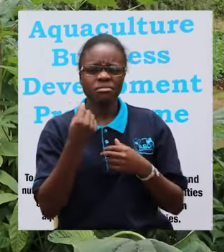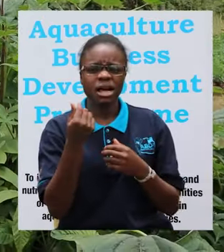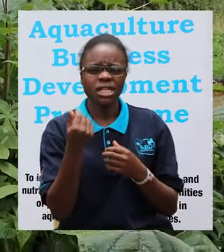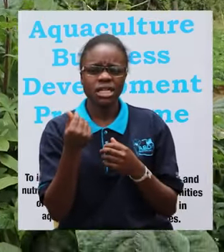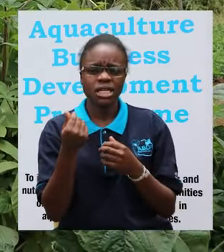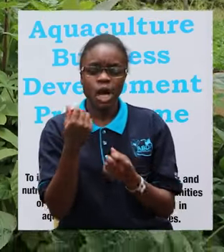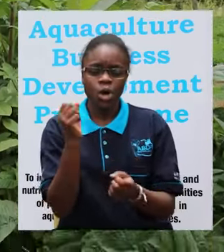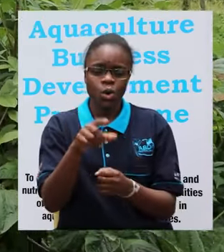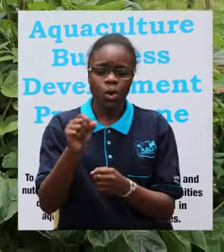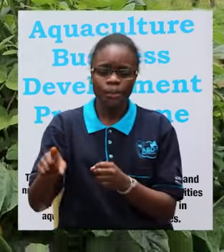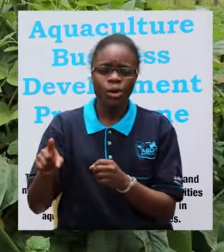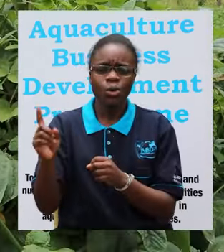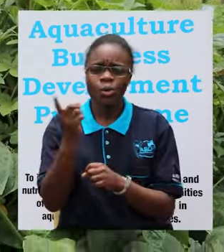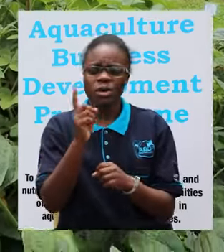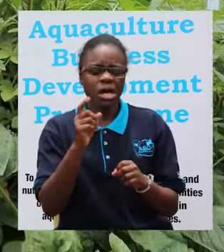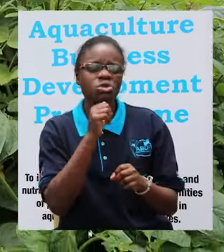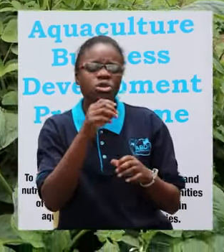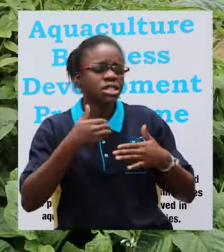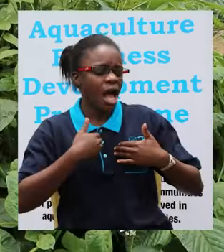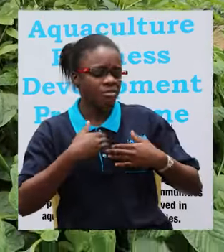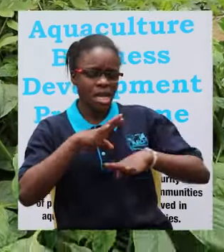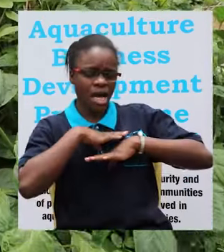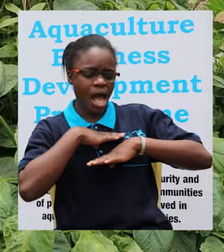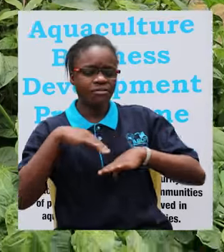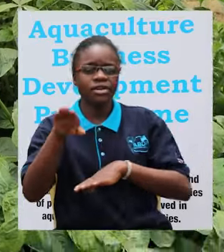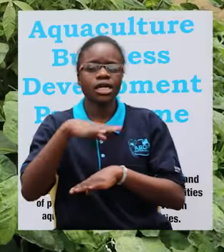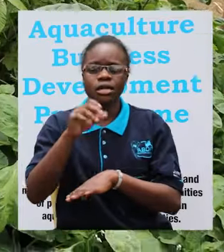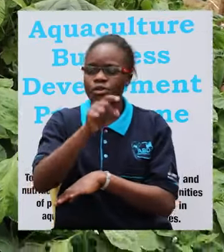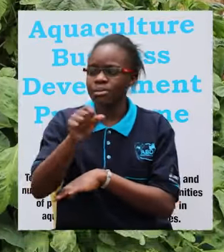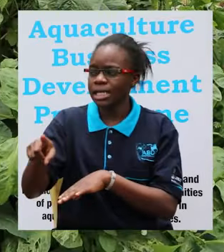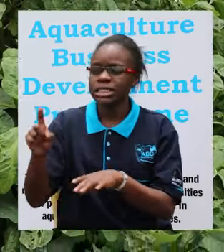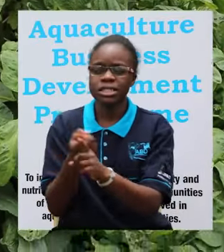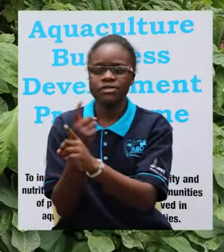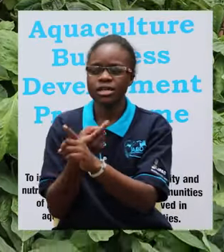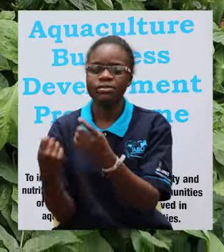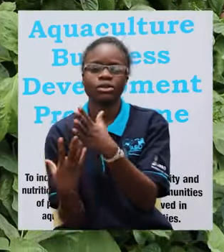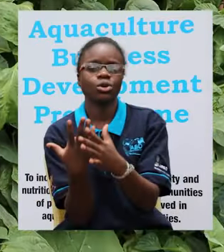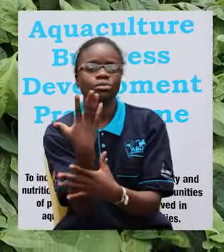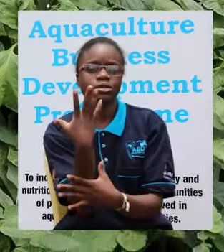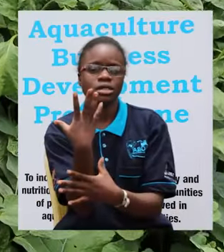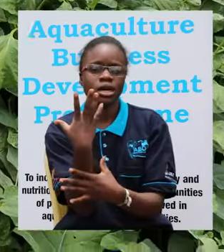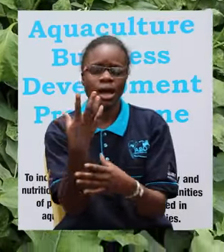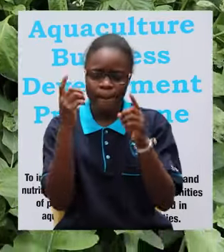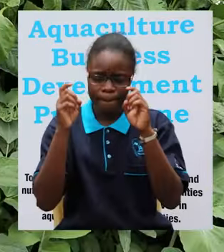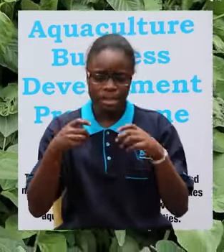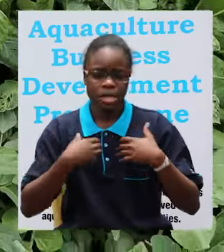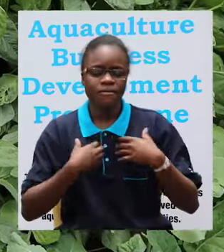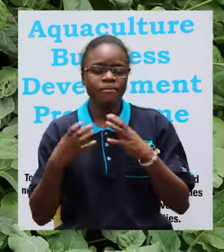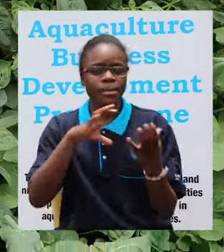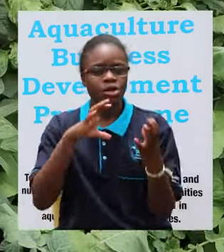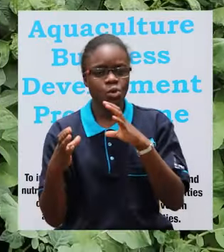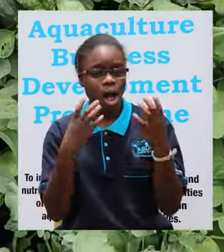crop plantations, where households don't have space for planting vegetables. You just need your soil,